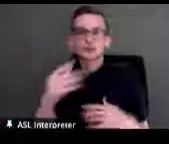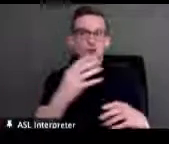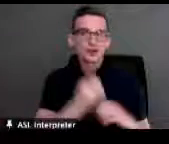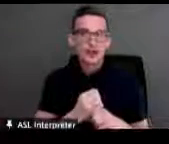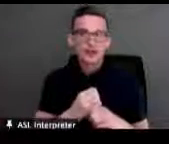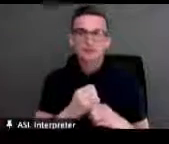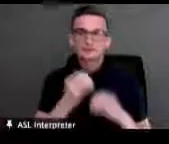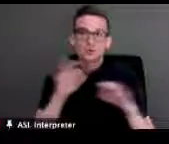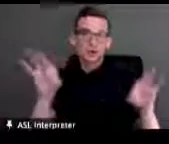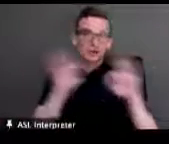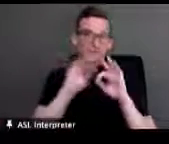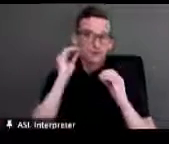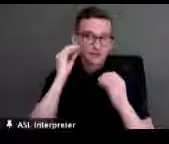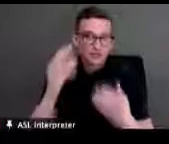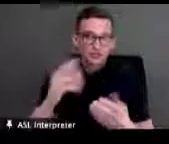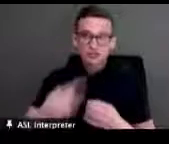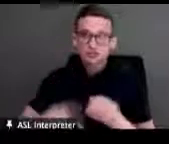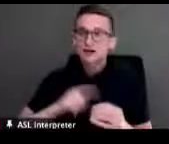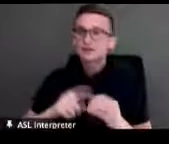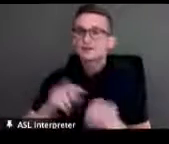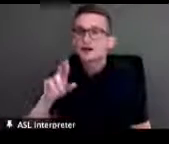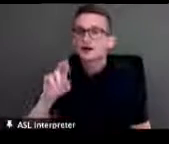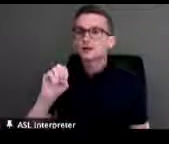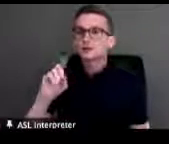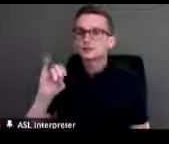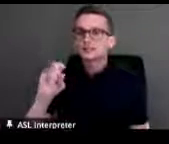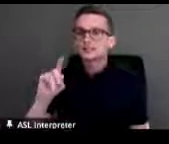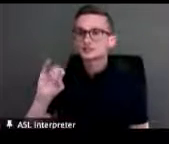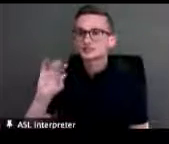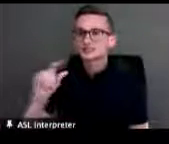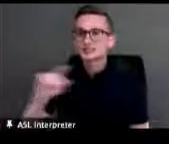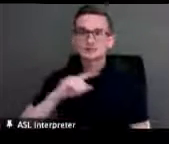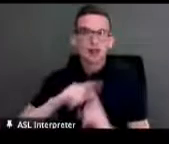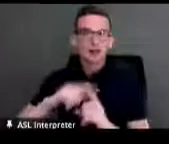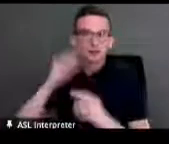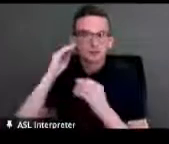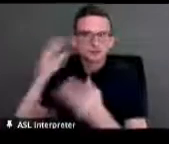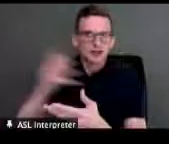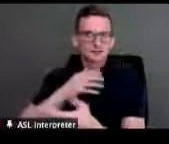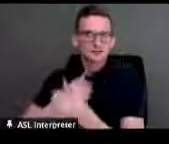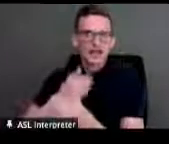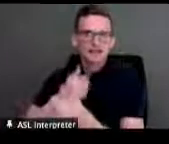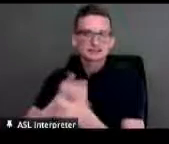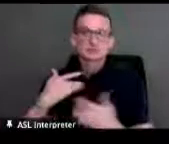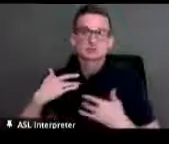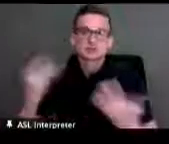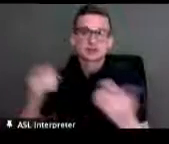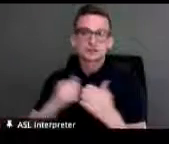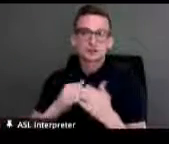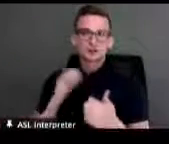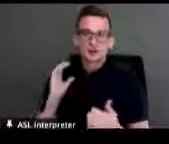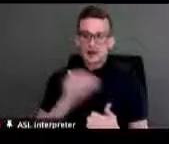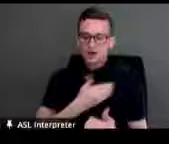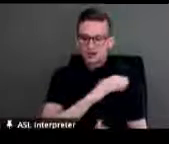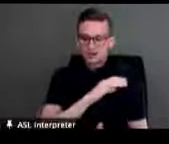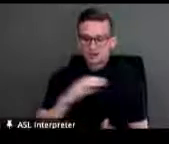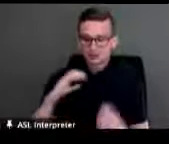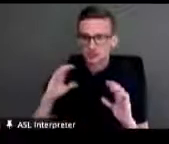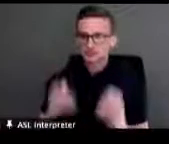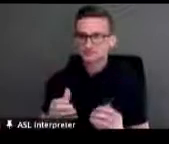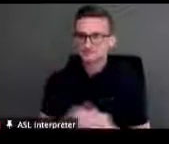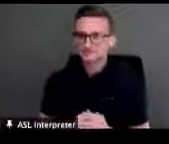about redistricting, as well as updates about what is happening with the Redistricting Commission. Before